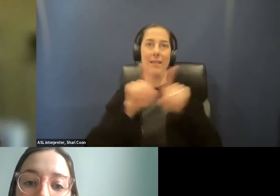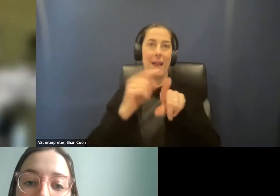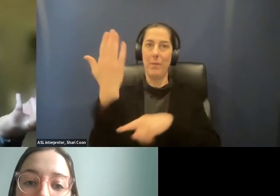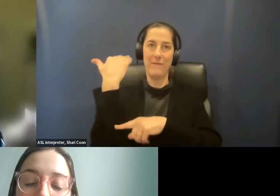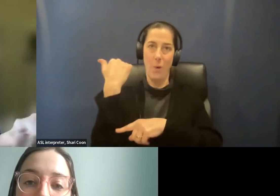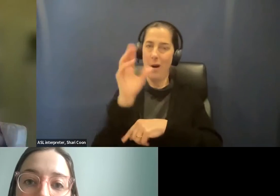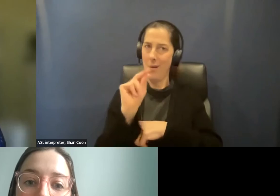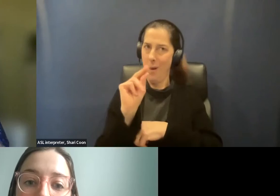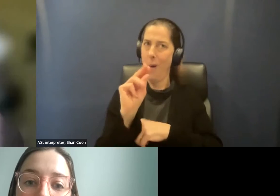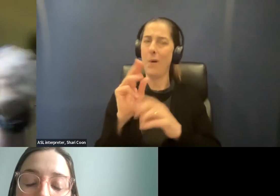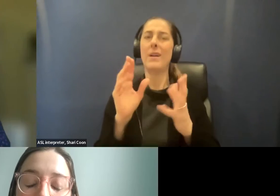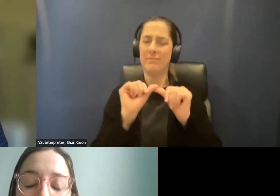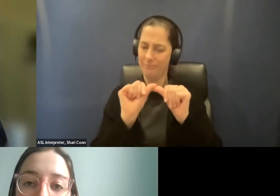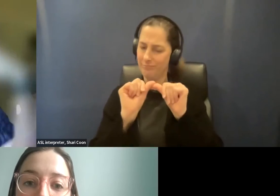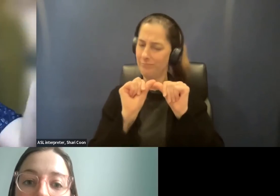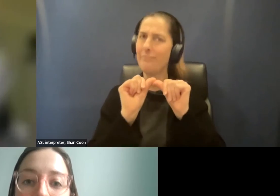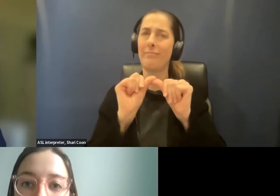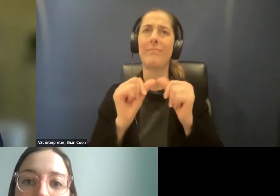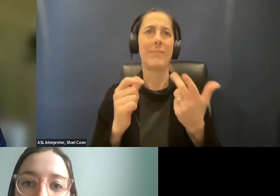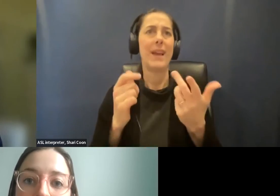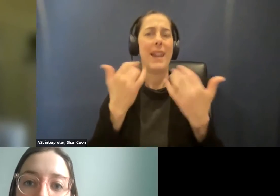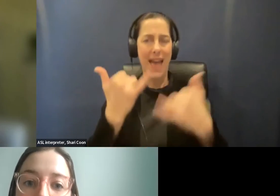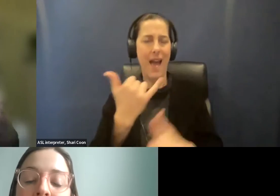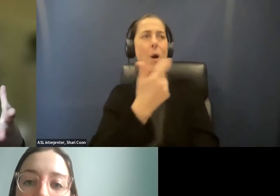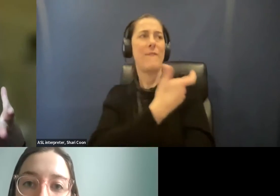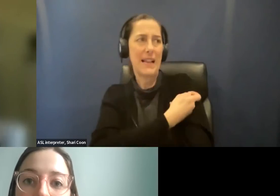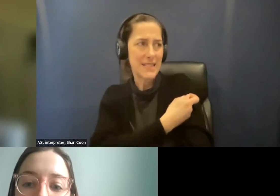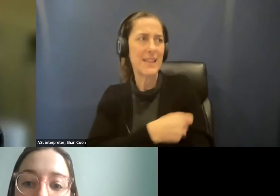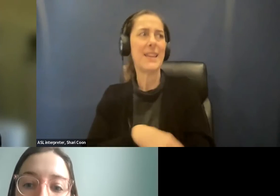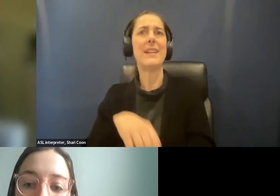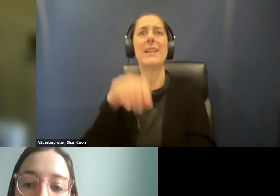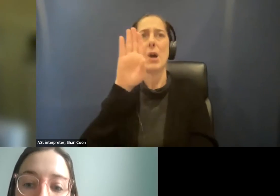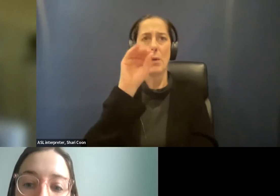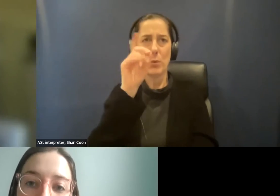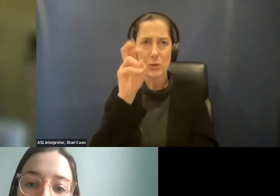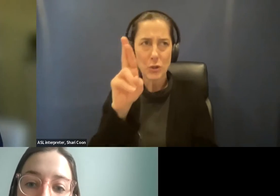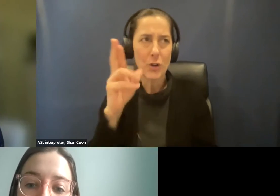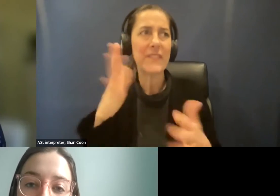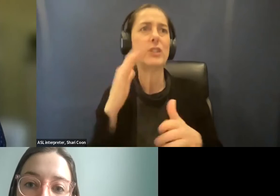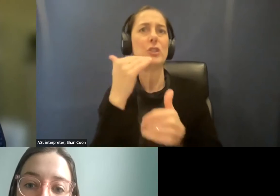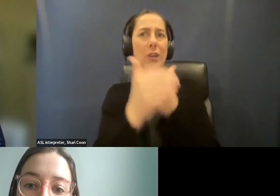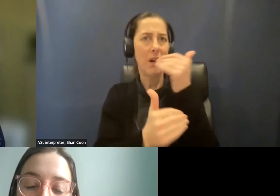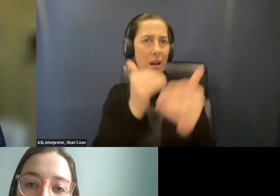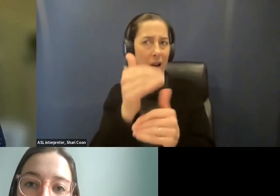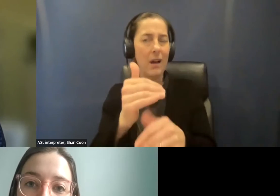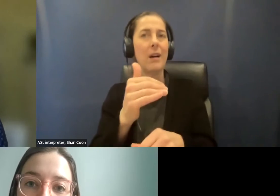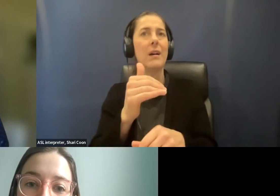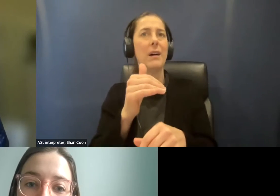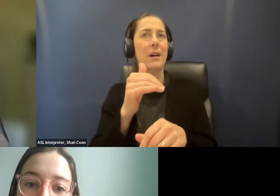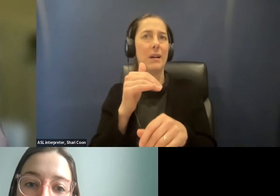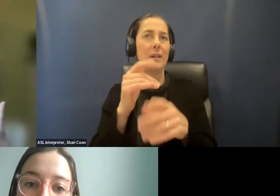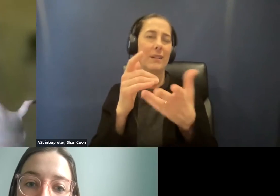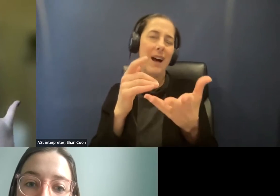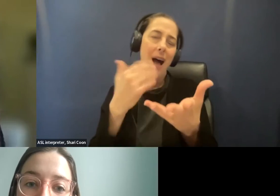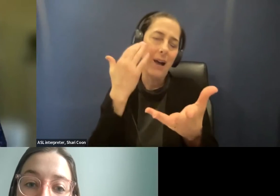really lessening in some regards, post-vaccine, booster, like in some ways, we are seeing, we're not going to have a return